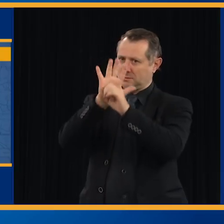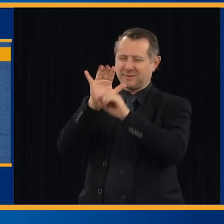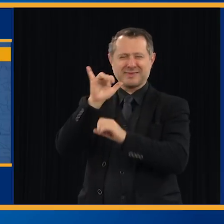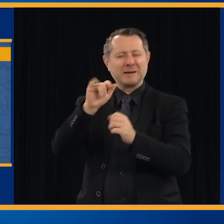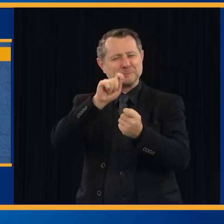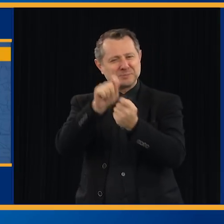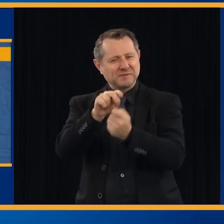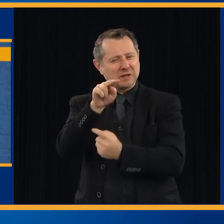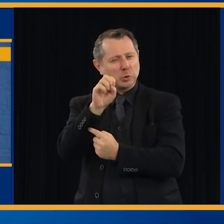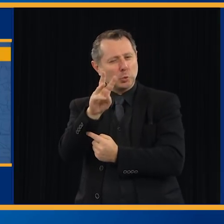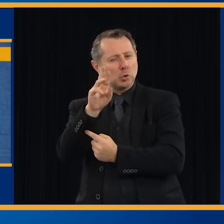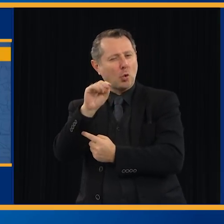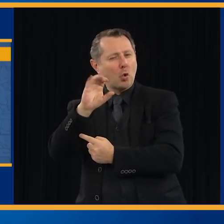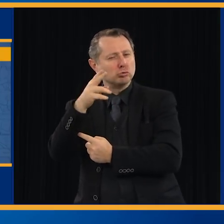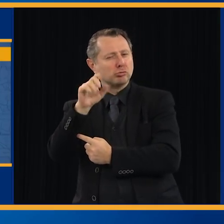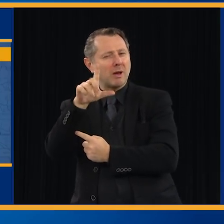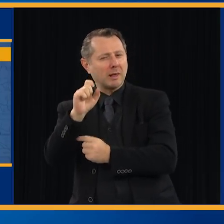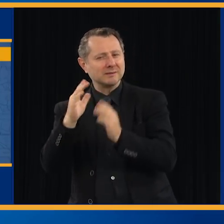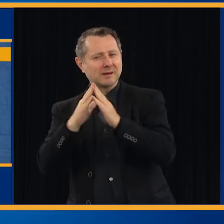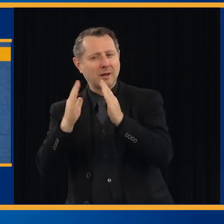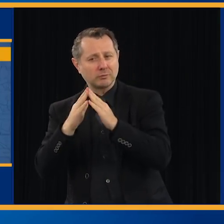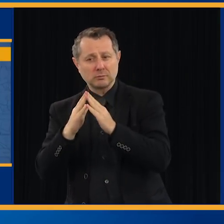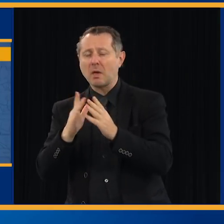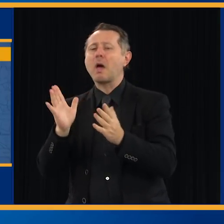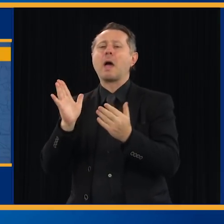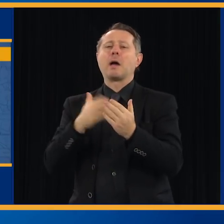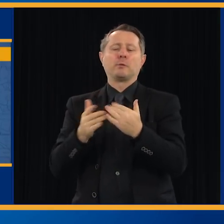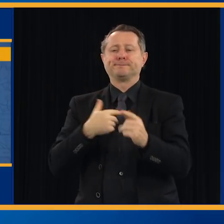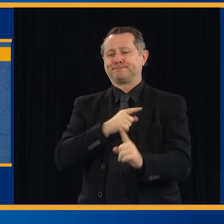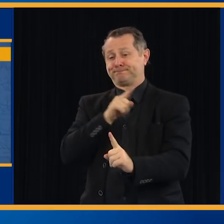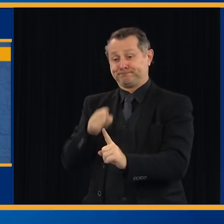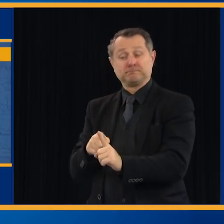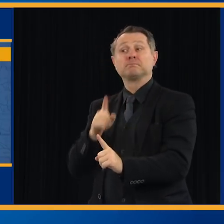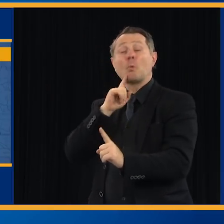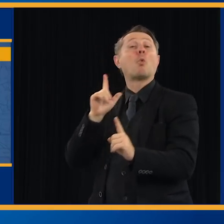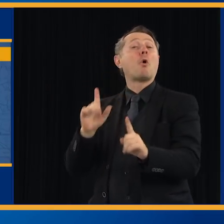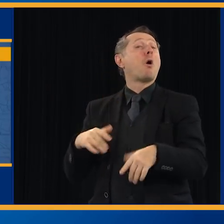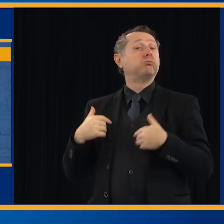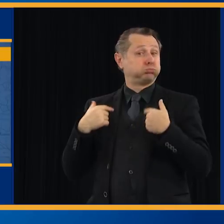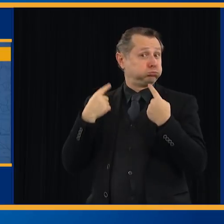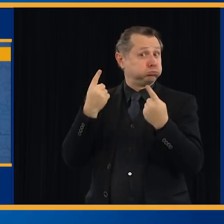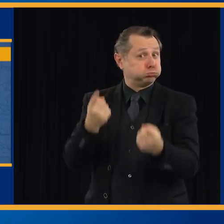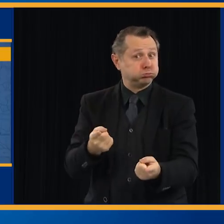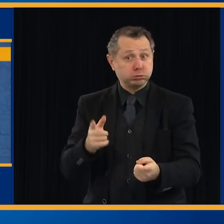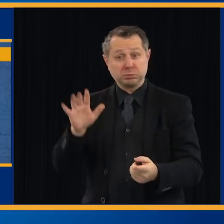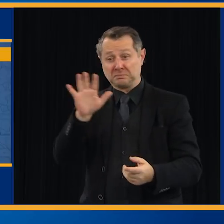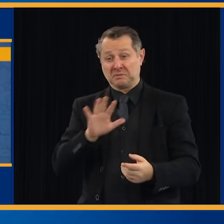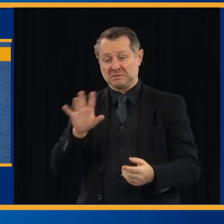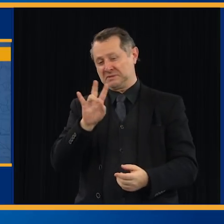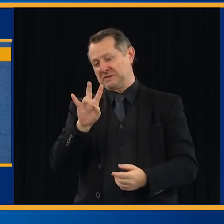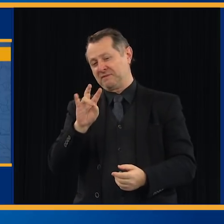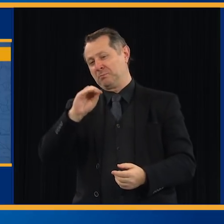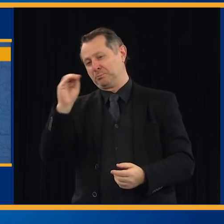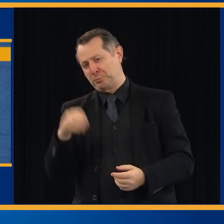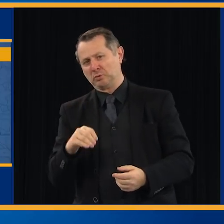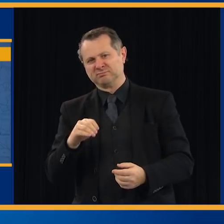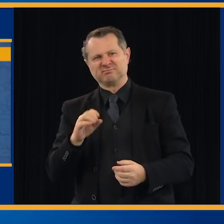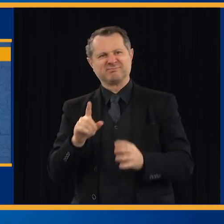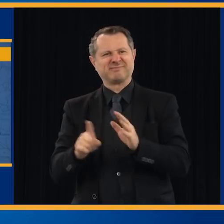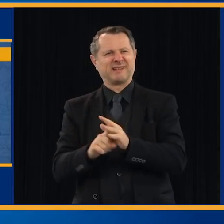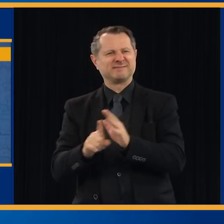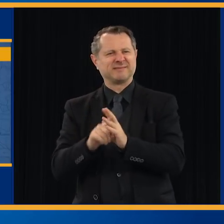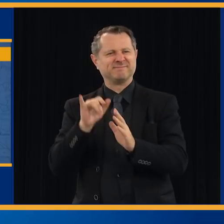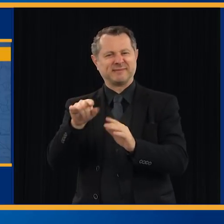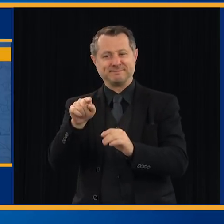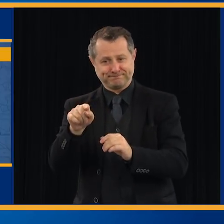but Westchester, Rockland, Long Island, upstate New York is still only about 7% of the cases. So we're watching for a